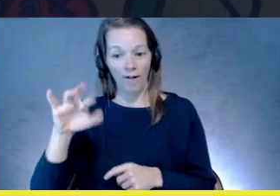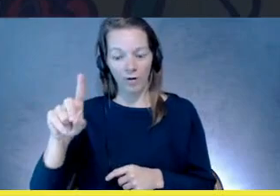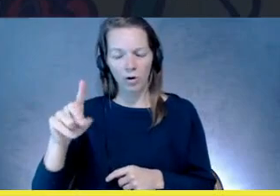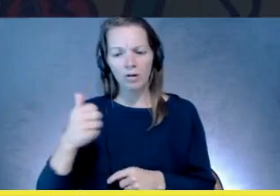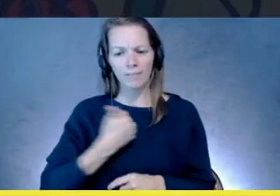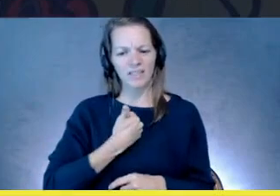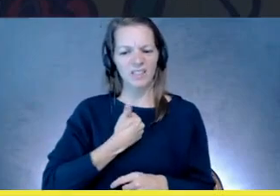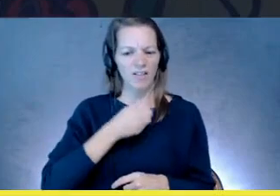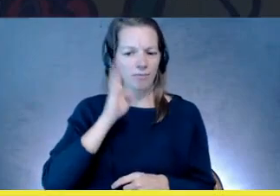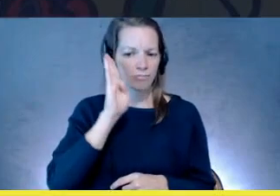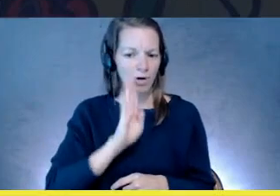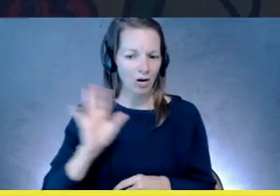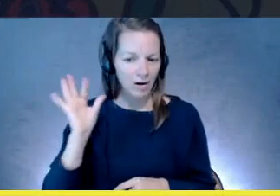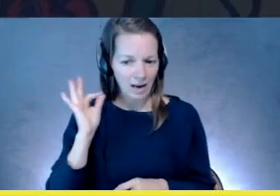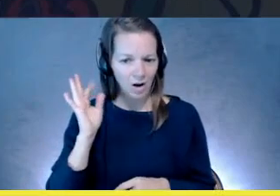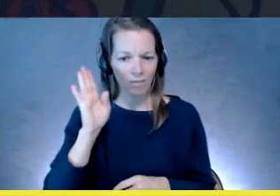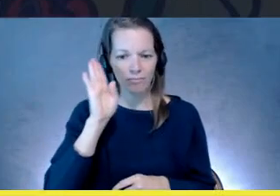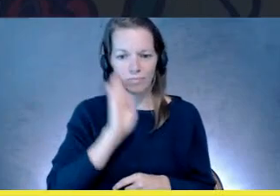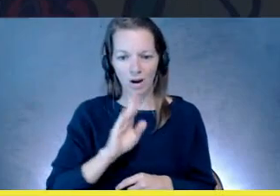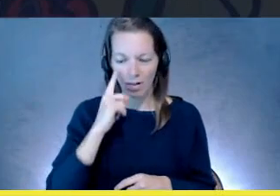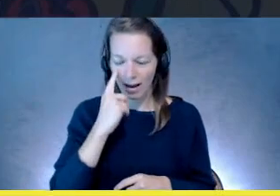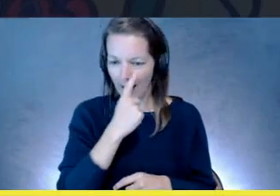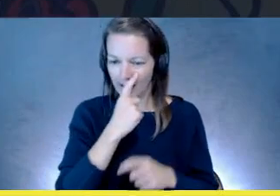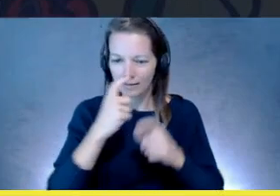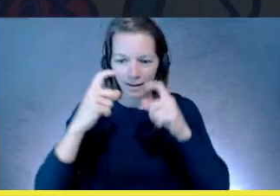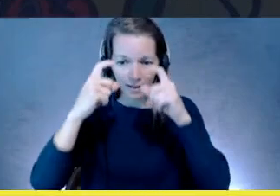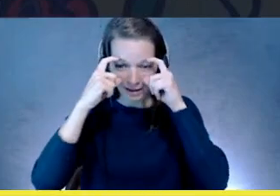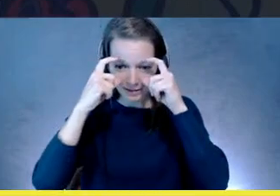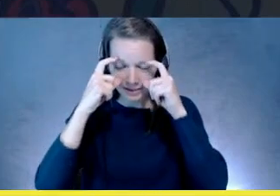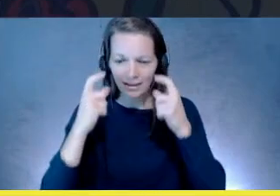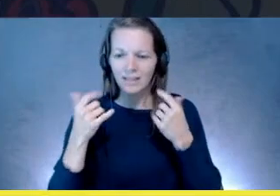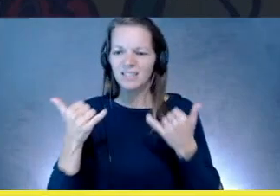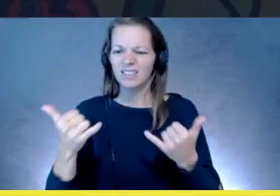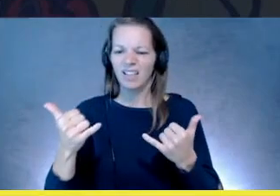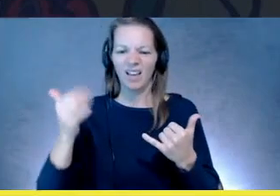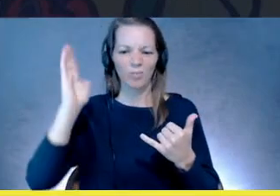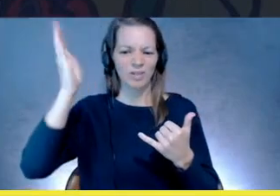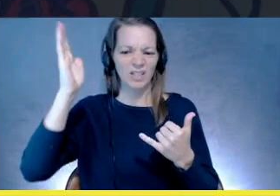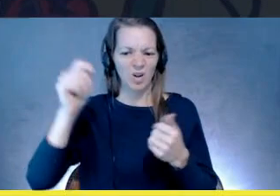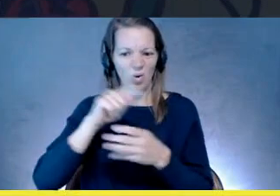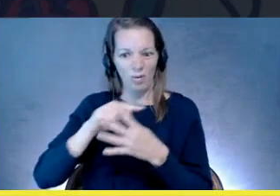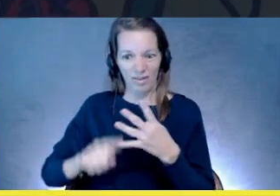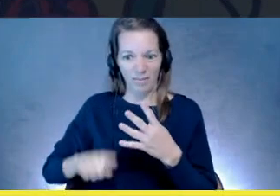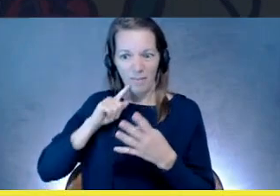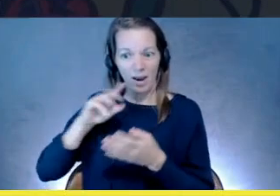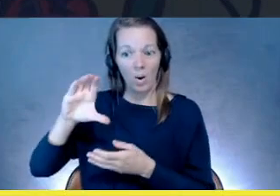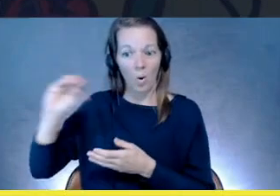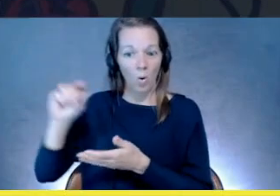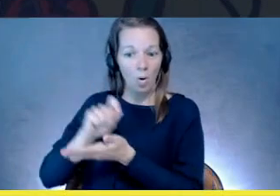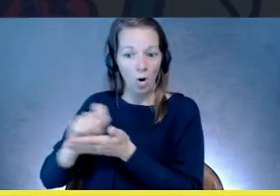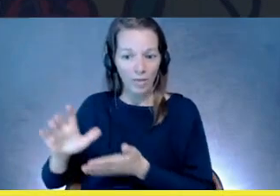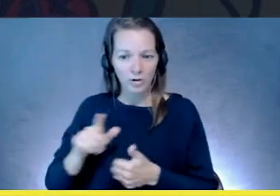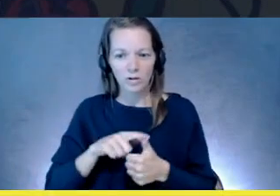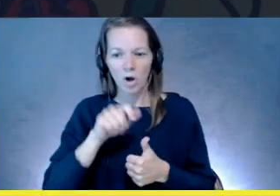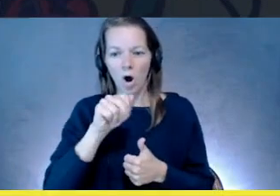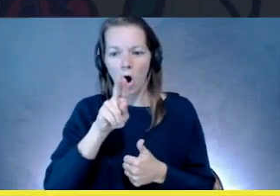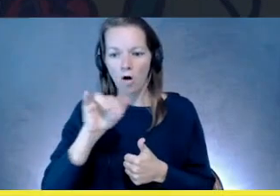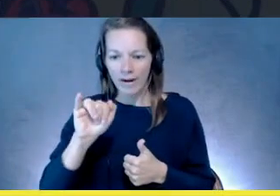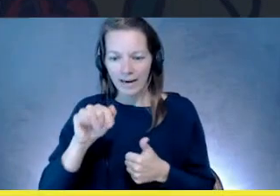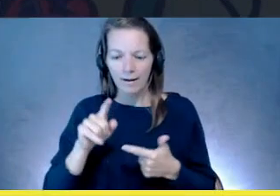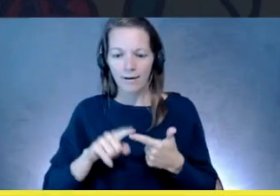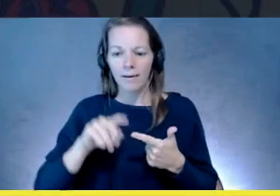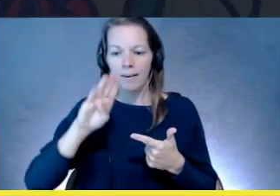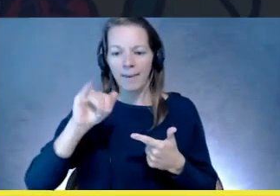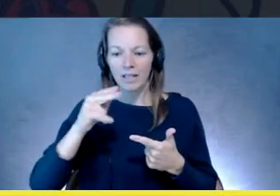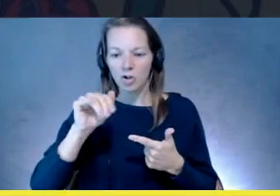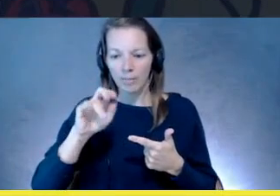and I am wearing glasses today. I am presenting on behalf of my illustrious co-authors, Ari Neeman, Benjamin C.